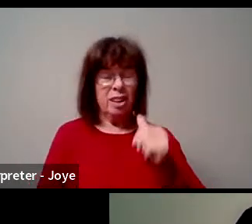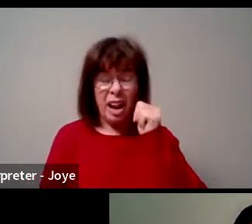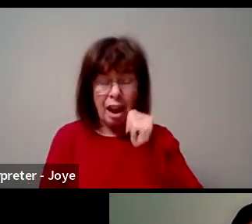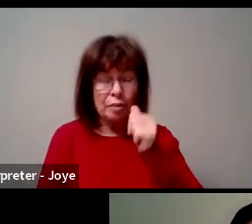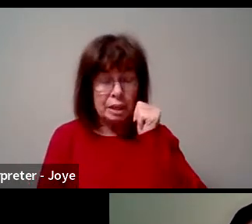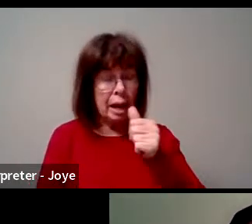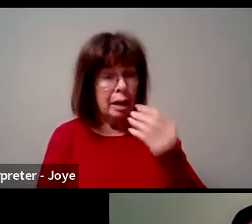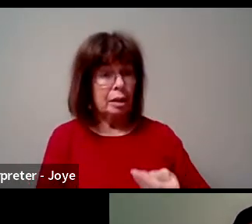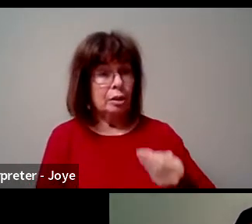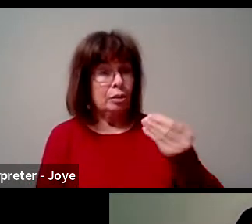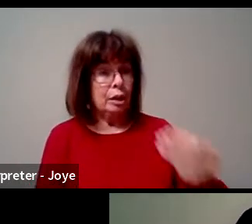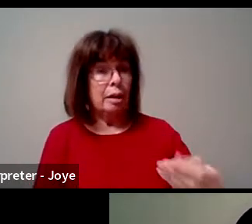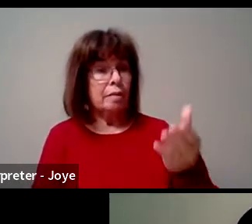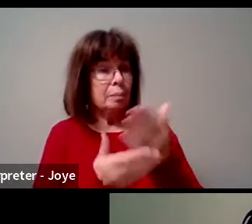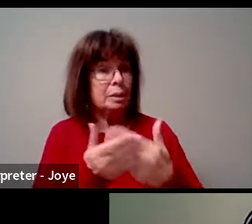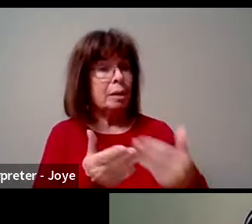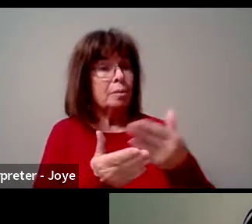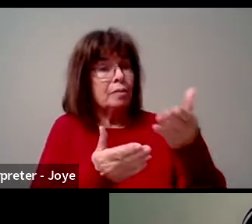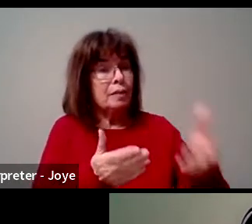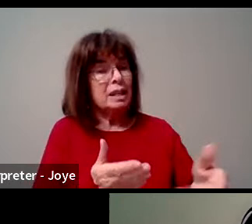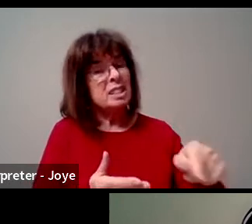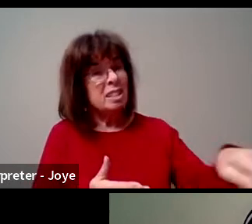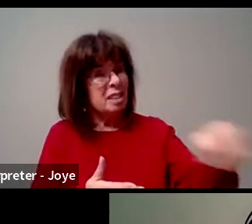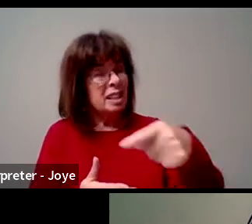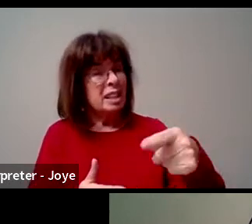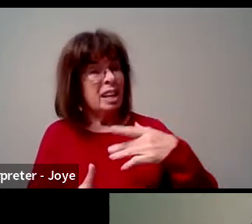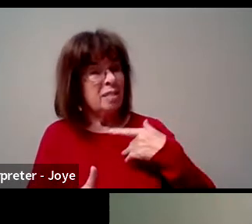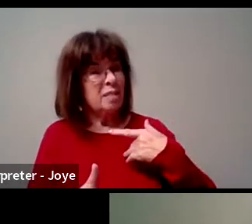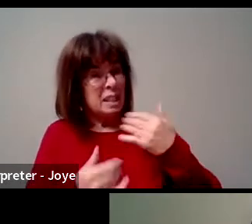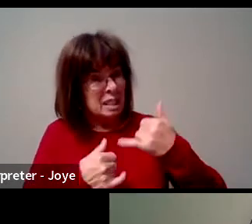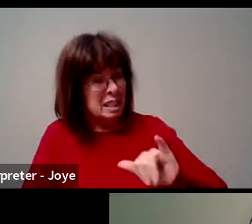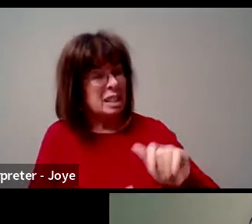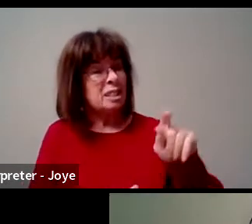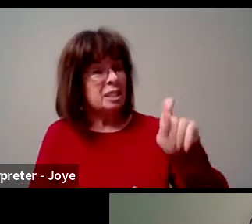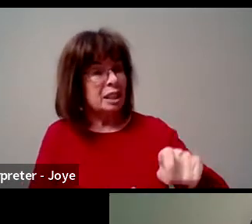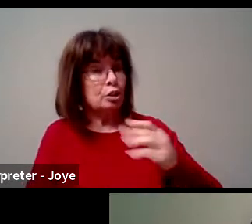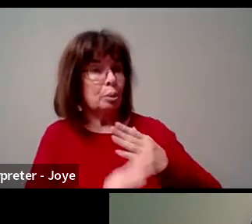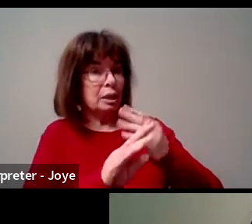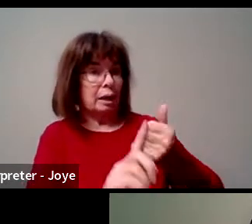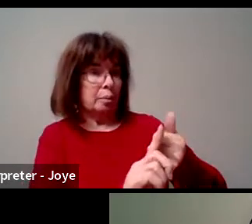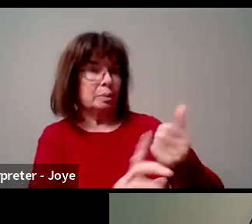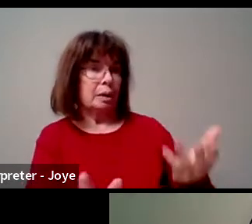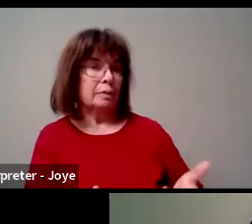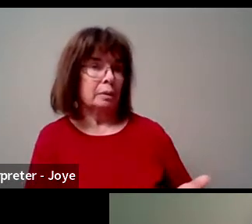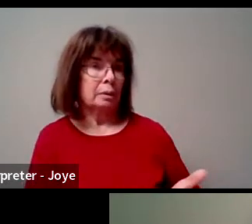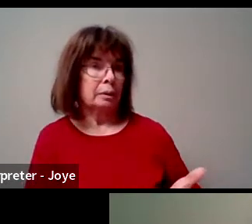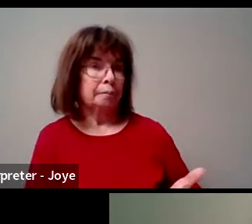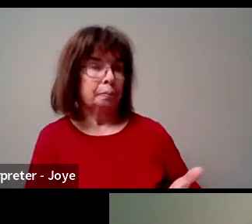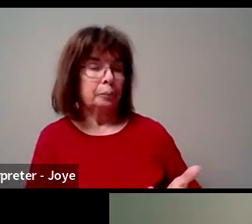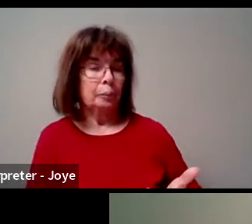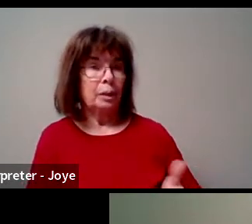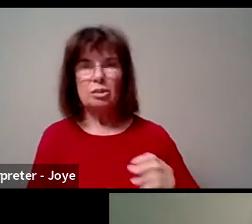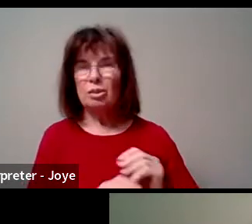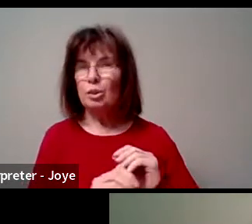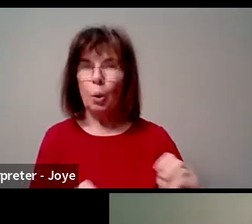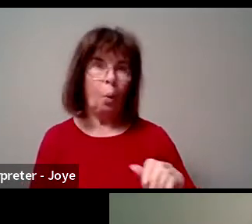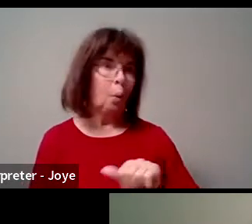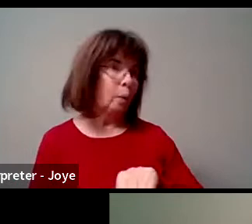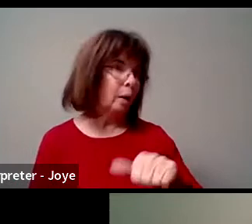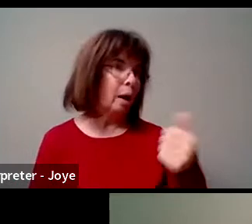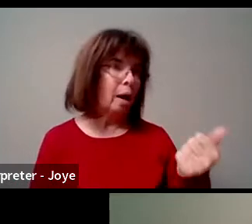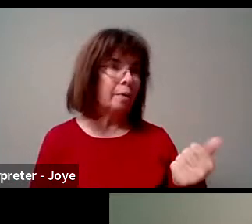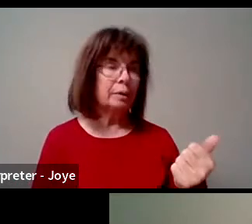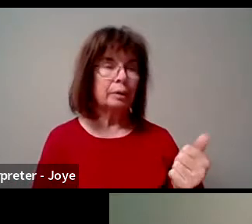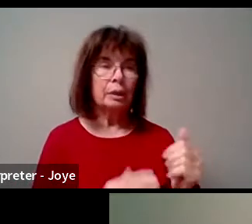to give them some of the things that they still need to protect themselves. It's really no other